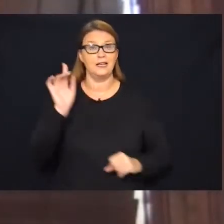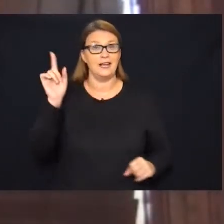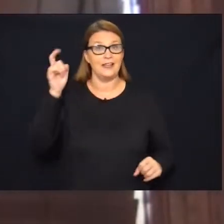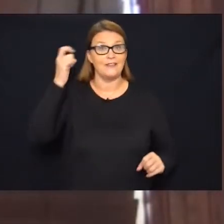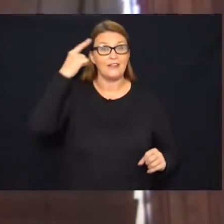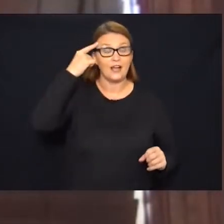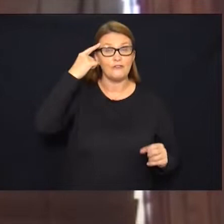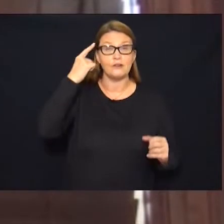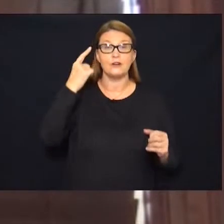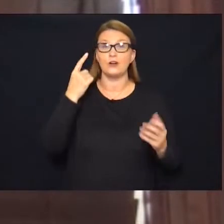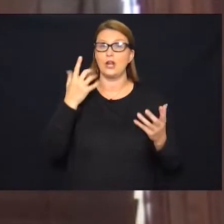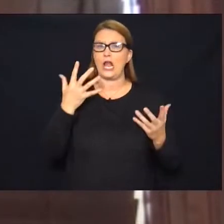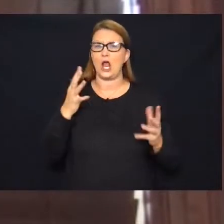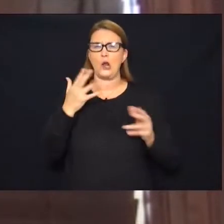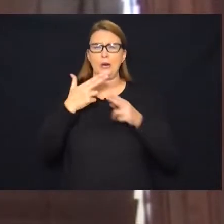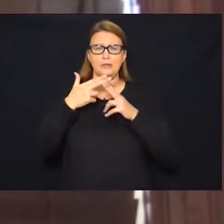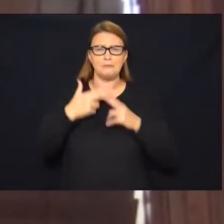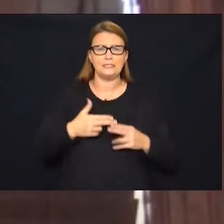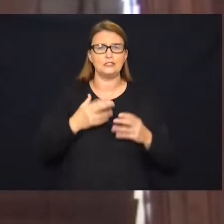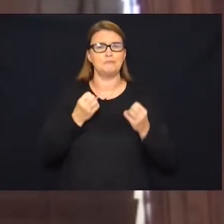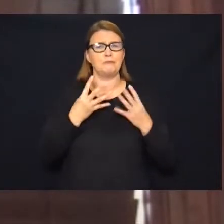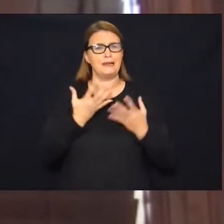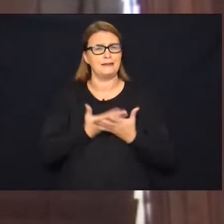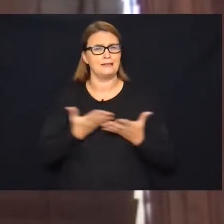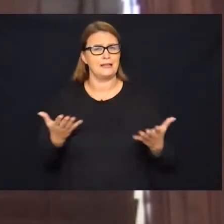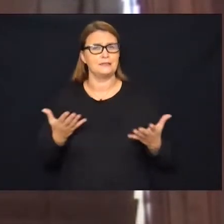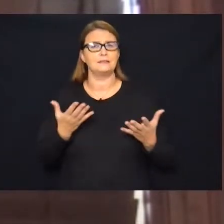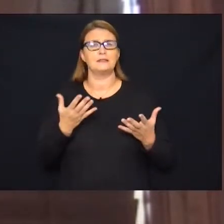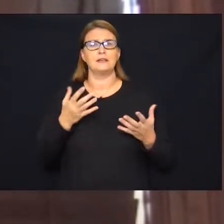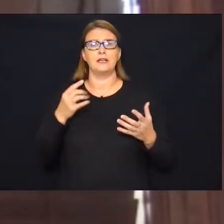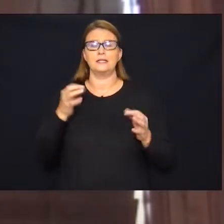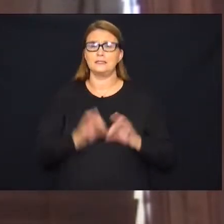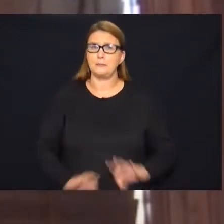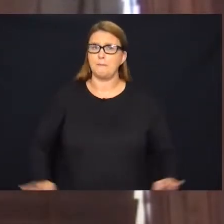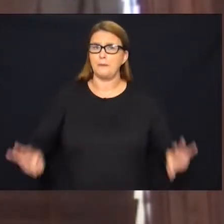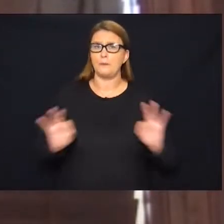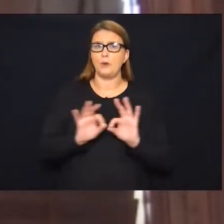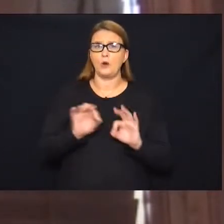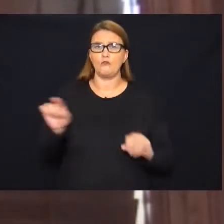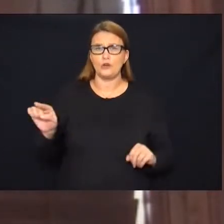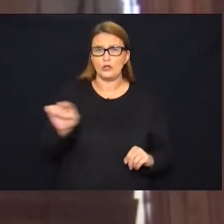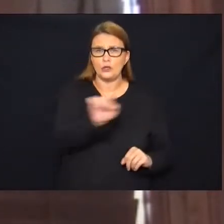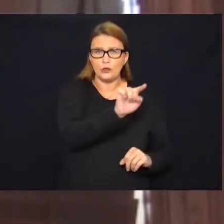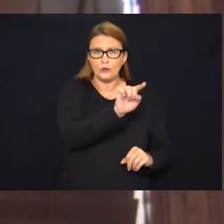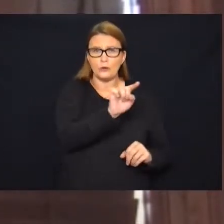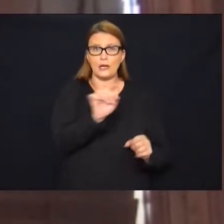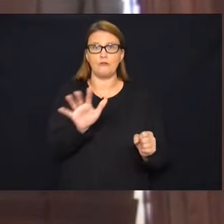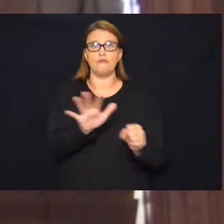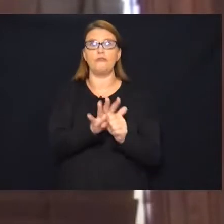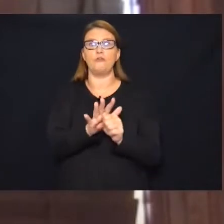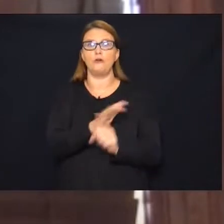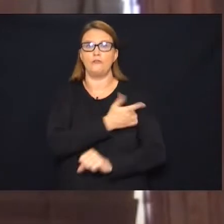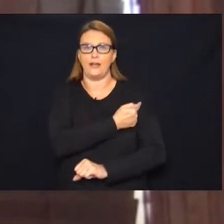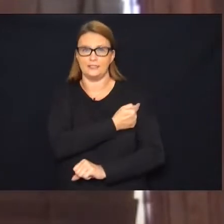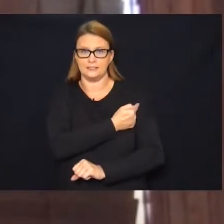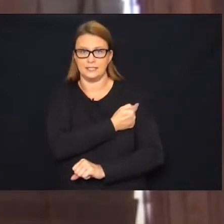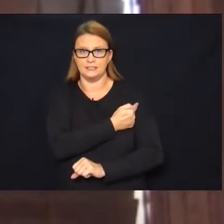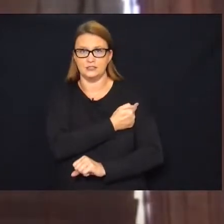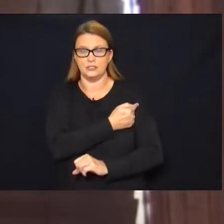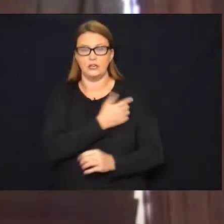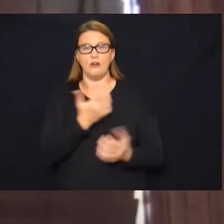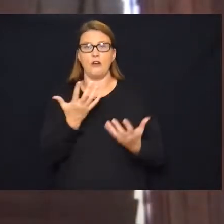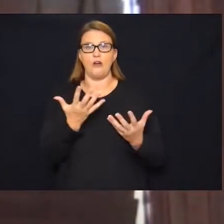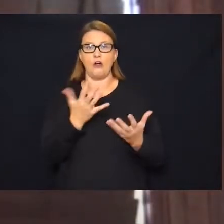clearly, it is so important for our citizens to be fully vaccinated and, if eligible, to get